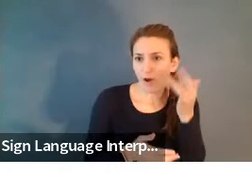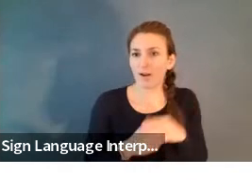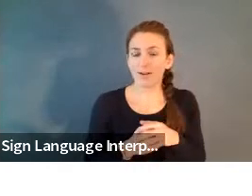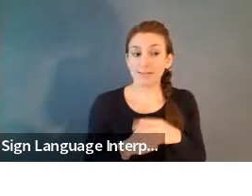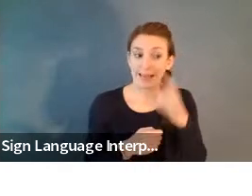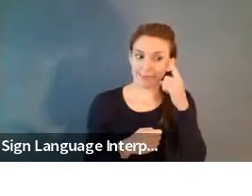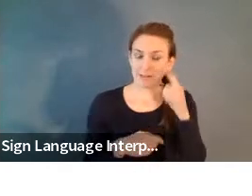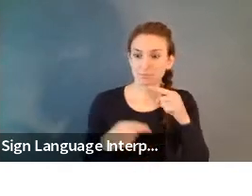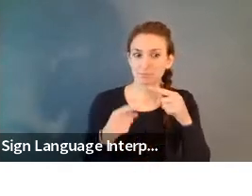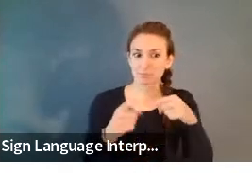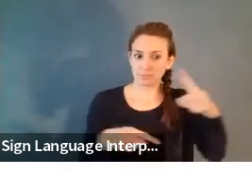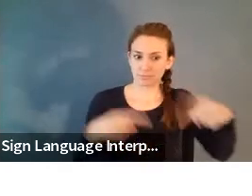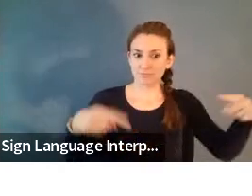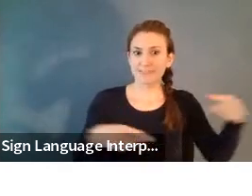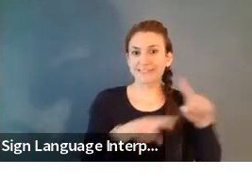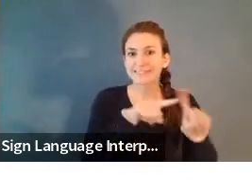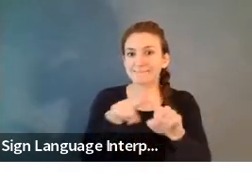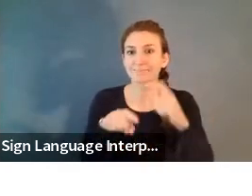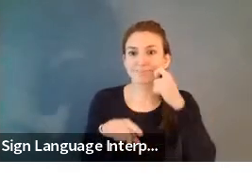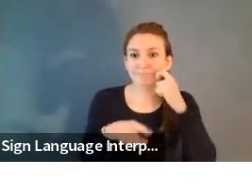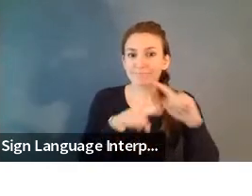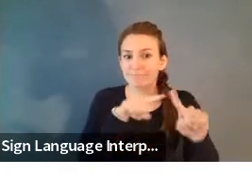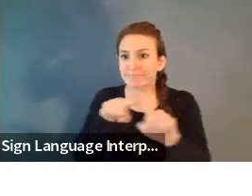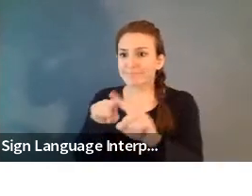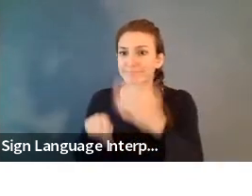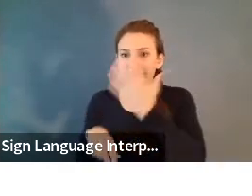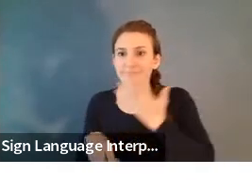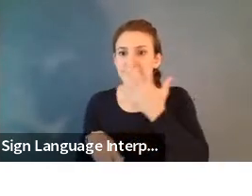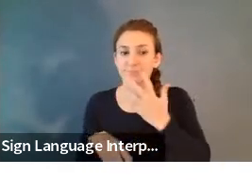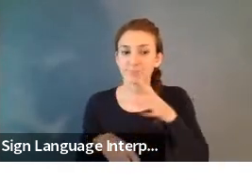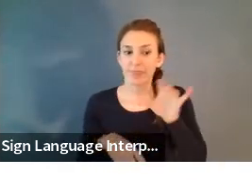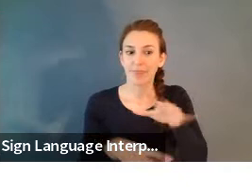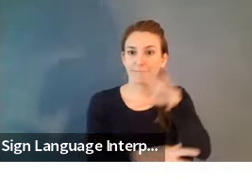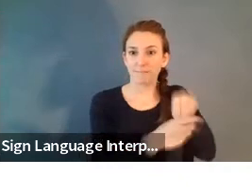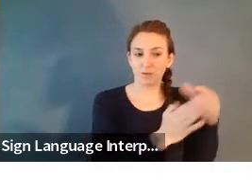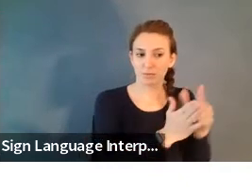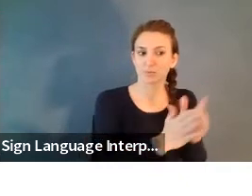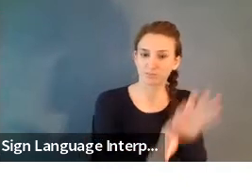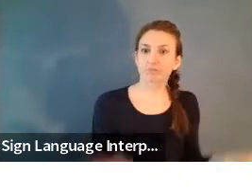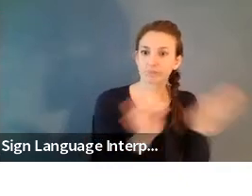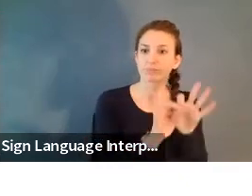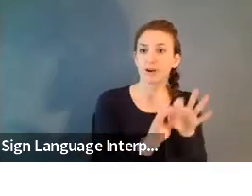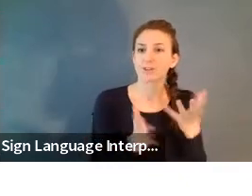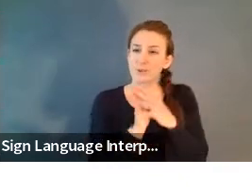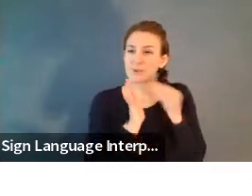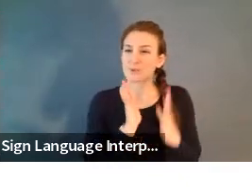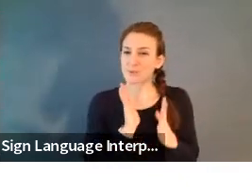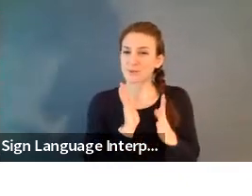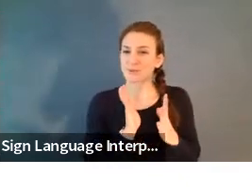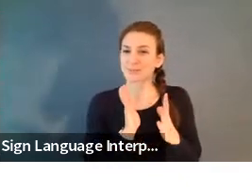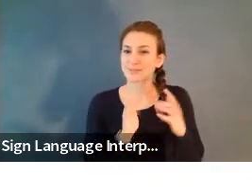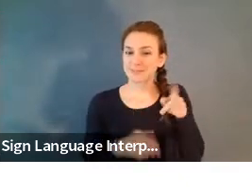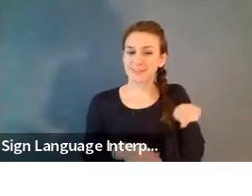diversity in the legal profession was important. Caleb Charles was one of our presenters there. So I was wondering, Caleb, if you could